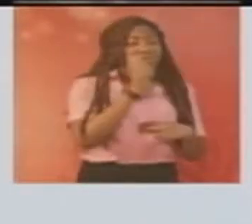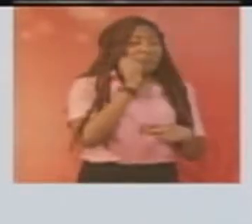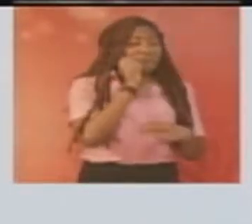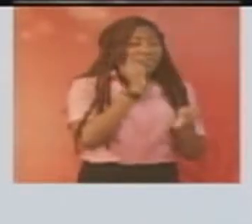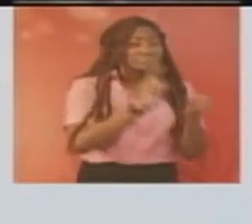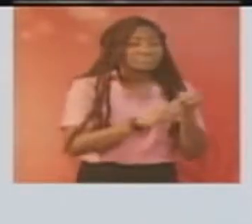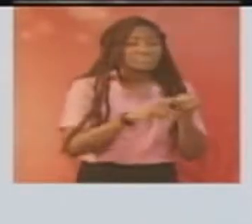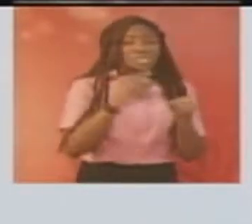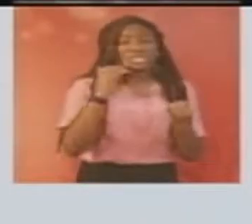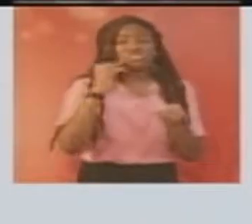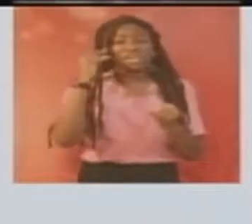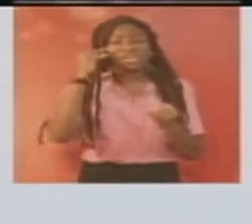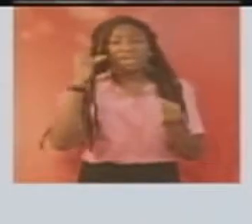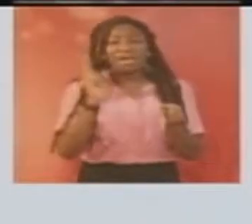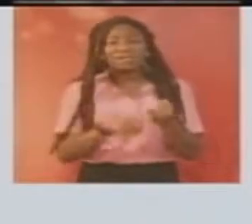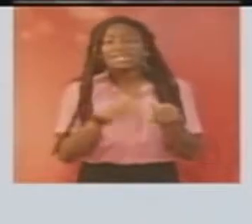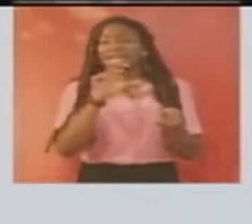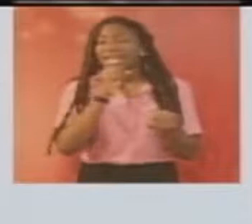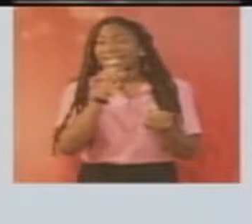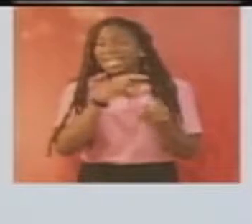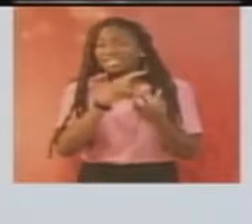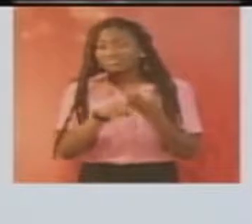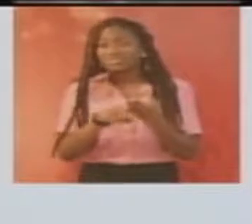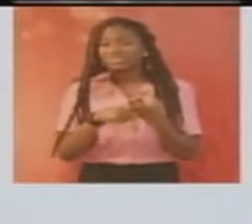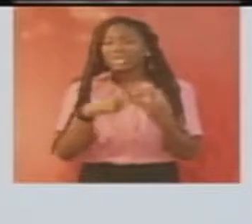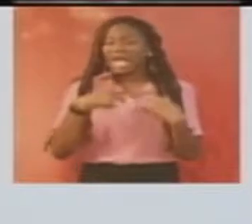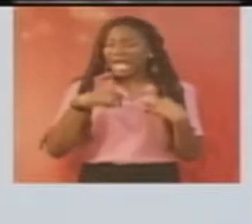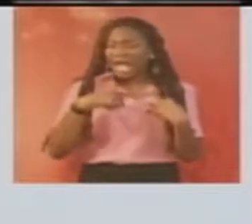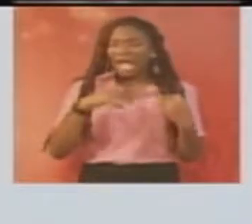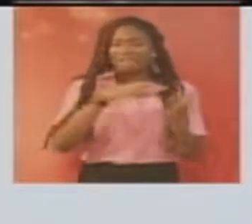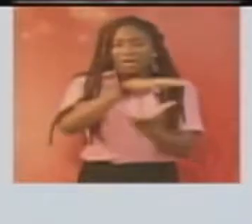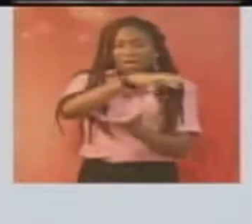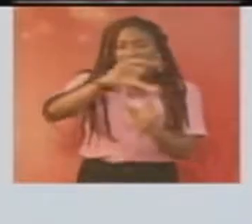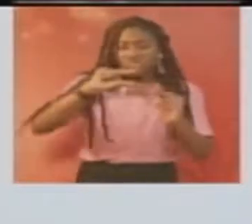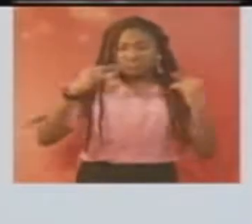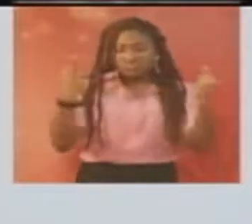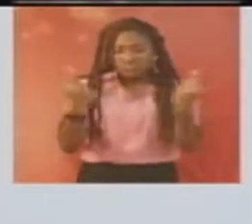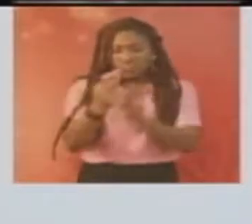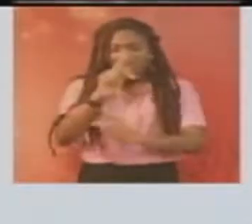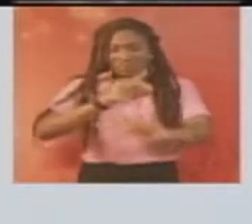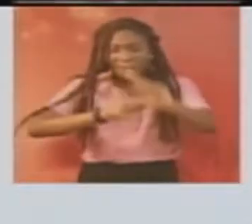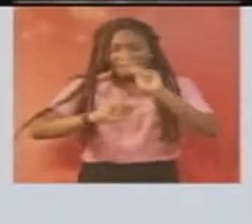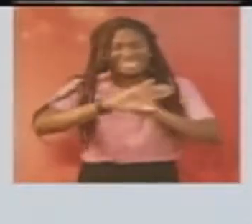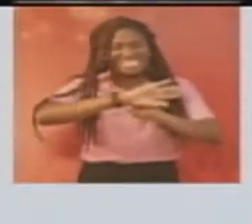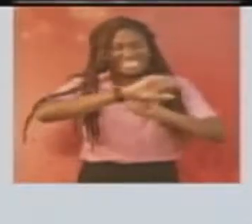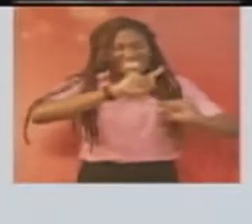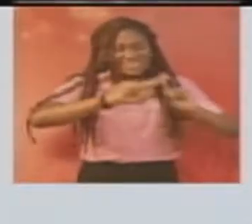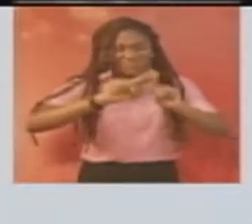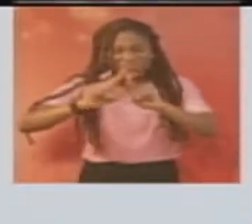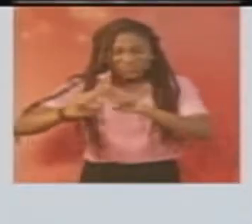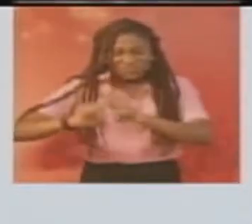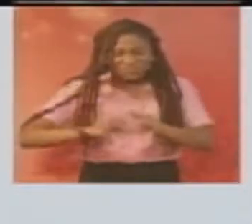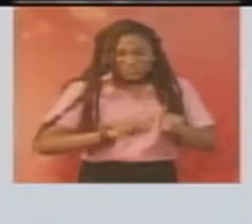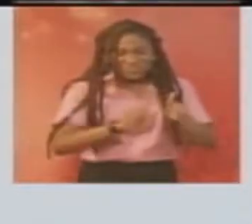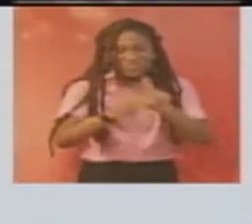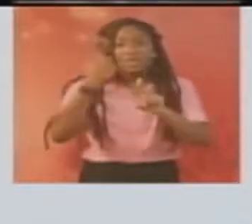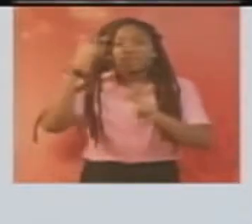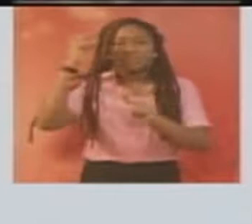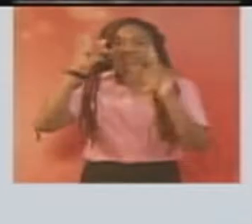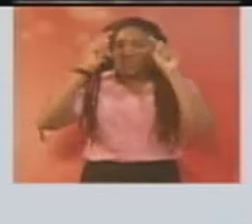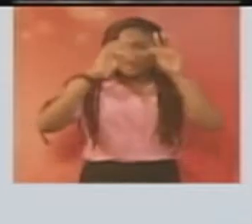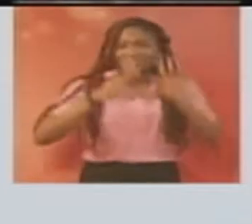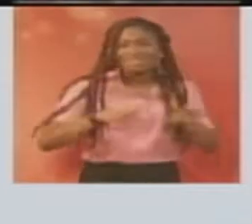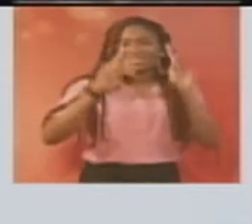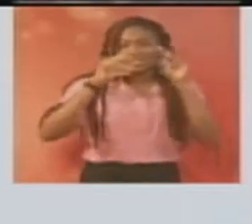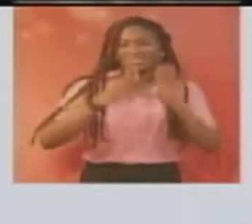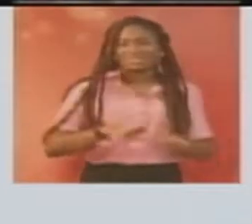is another one. So you want to have, basically be able to make conclusions about as wide a pool of people